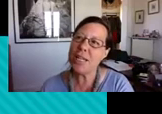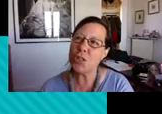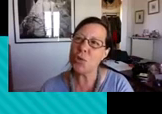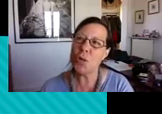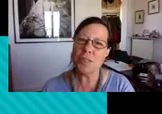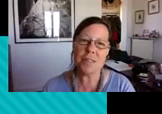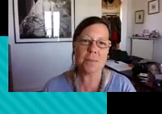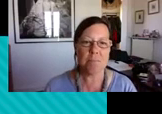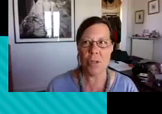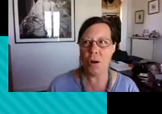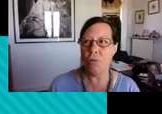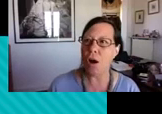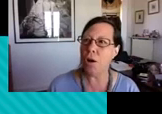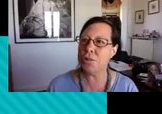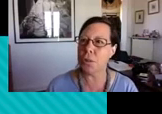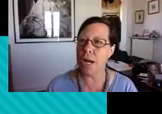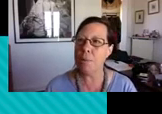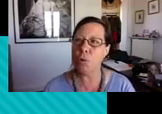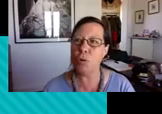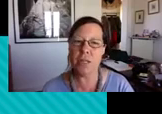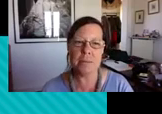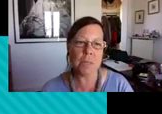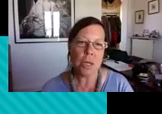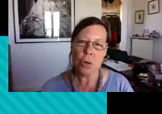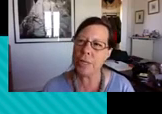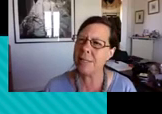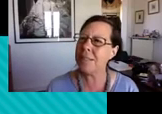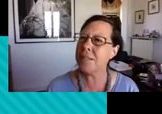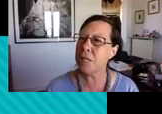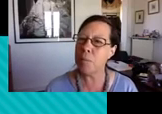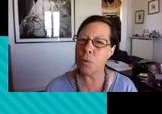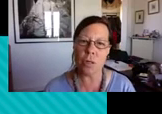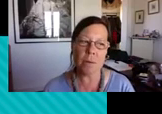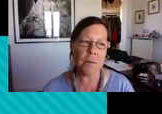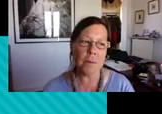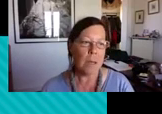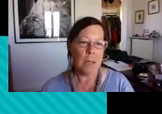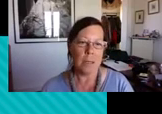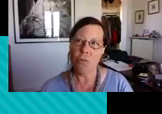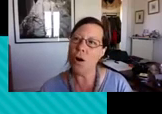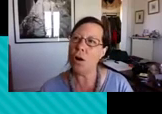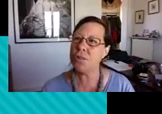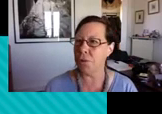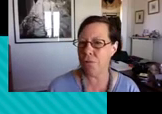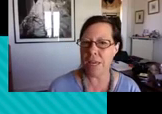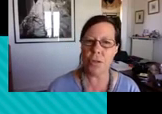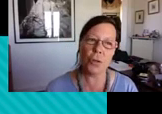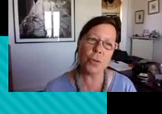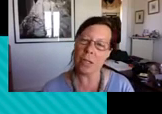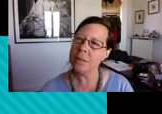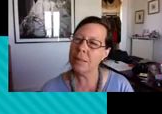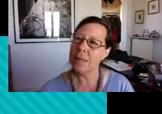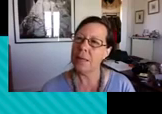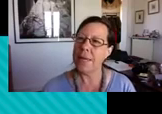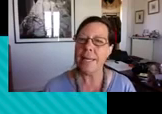your attention towards, you know, a false or unproven criticism or a false or a fake